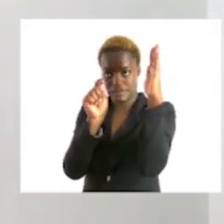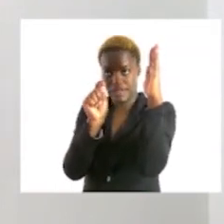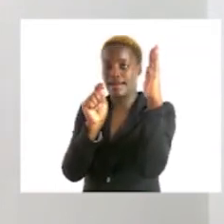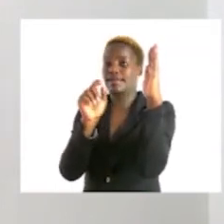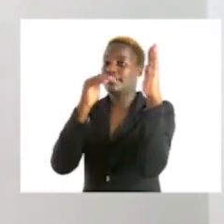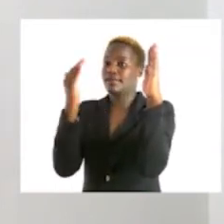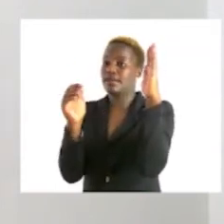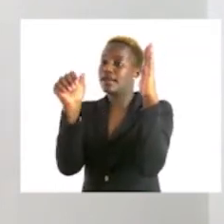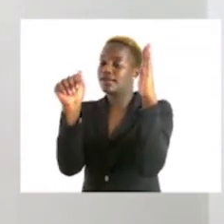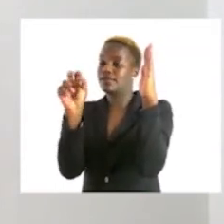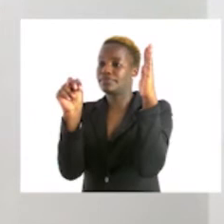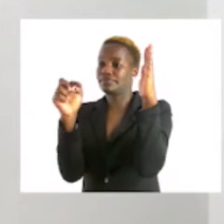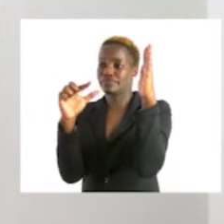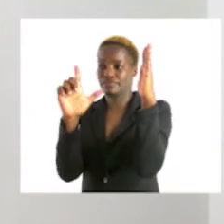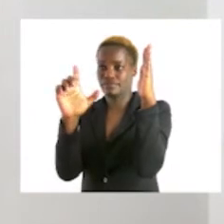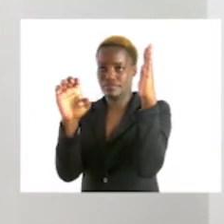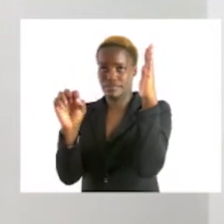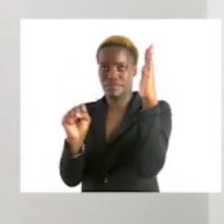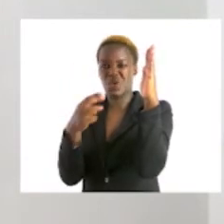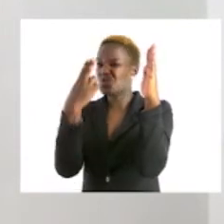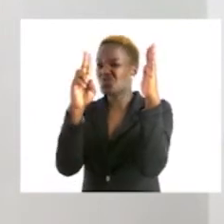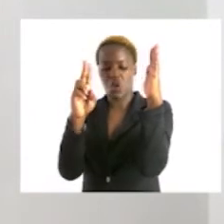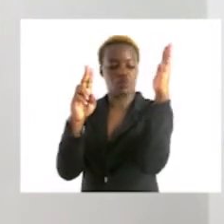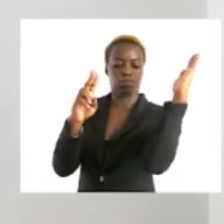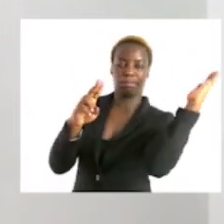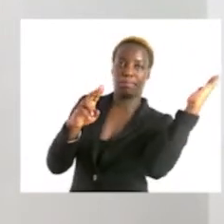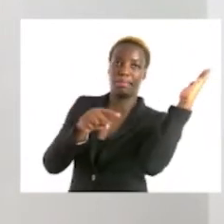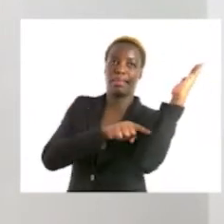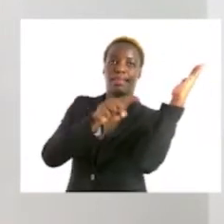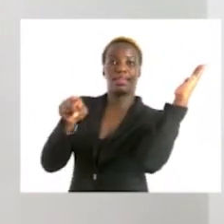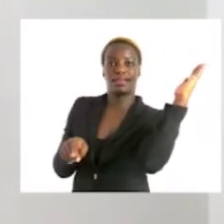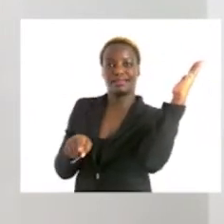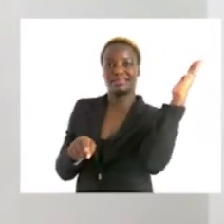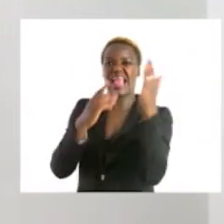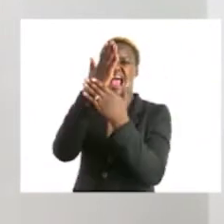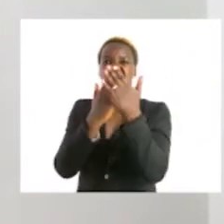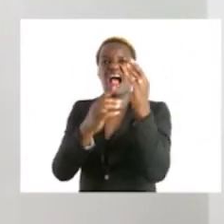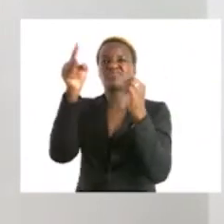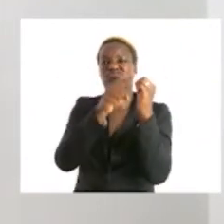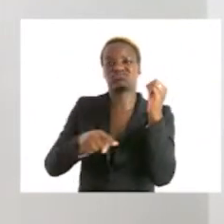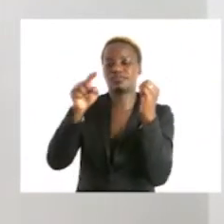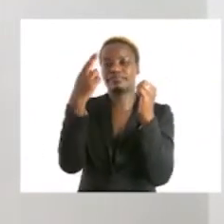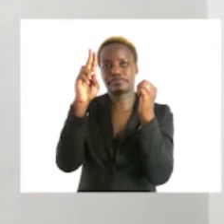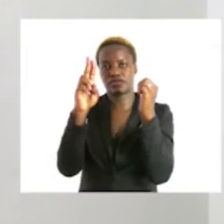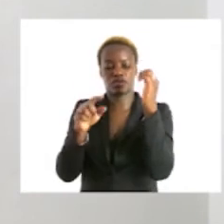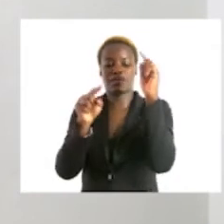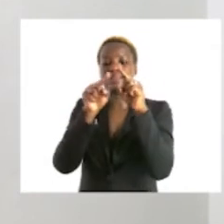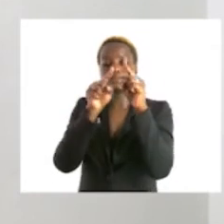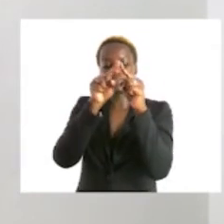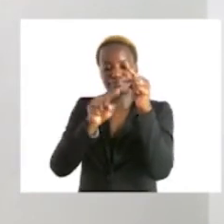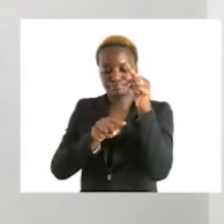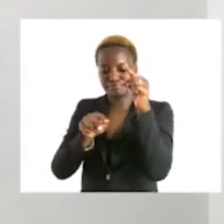square and not a circle, half circle. Whenever you see the circle inside of the